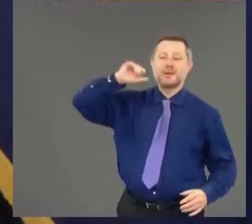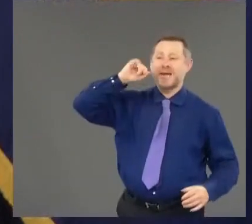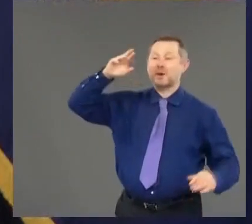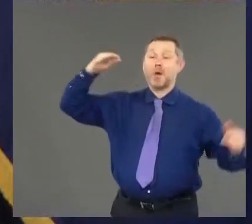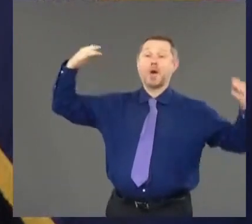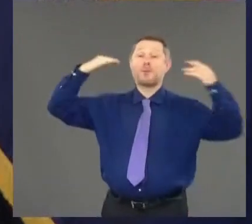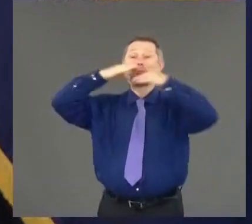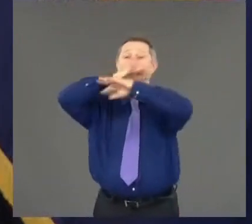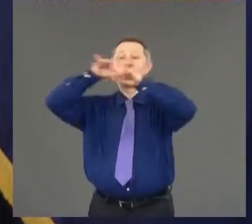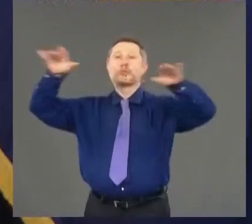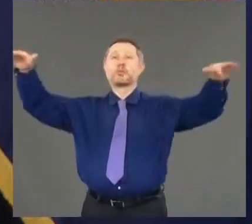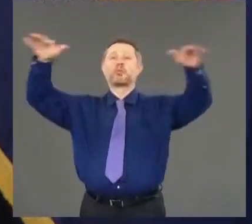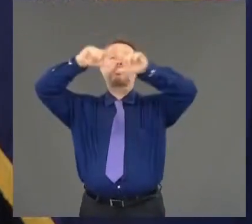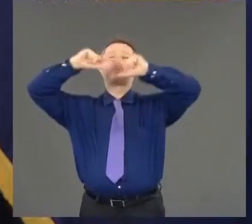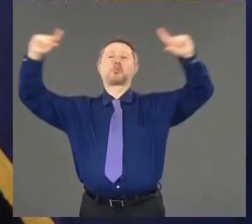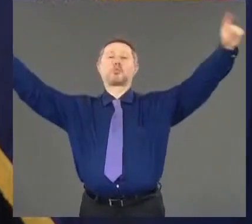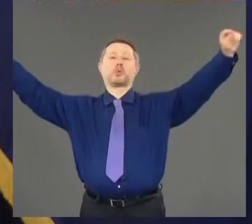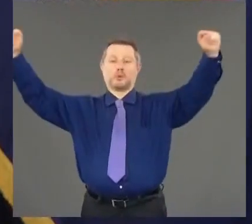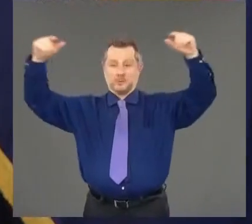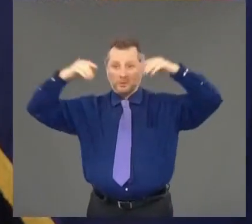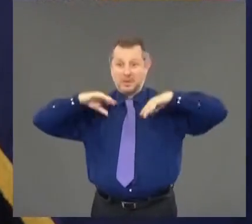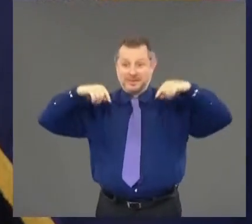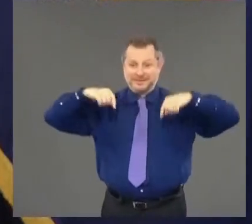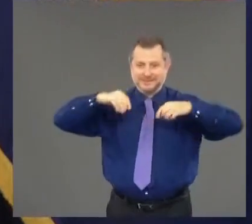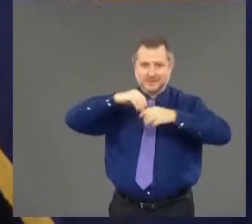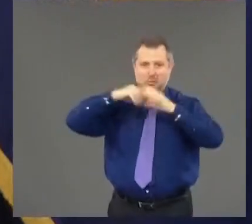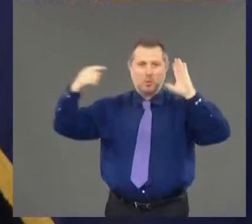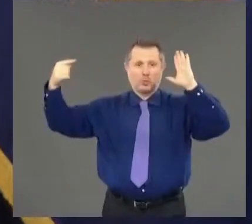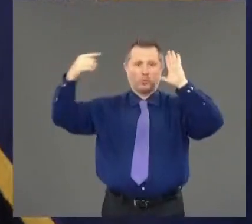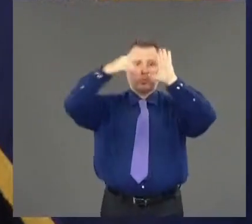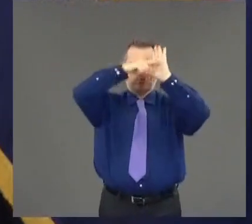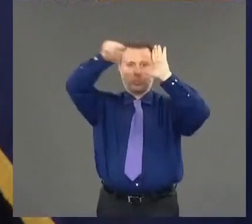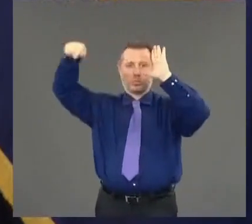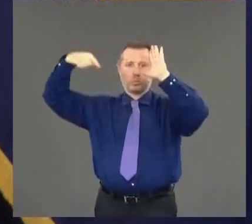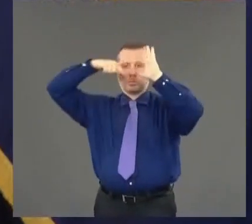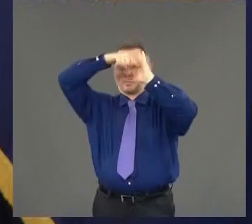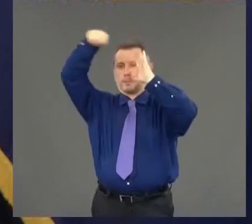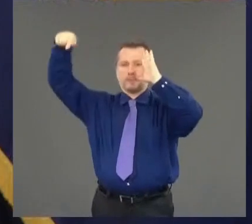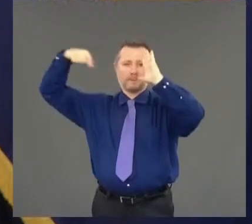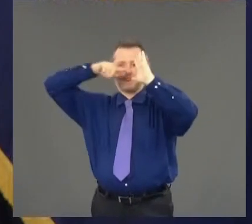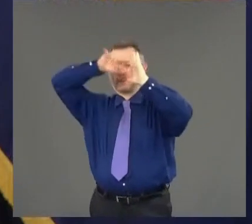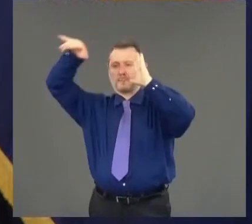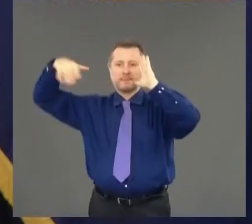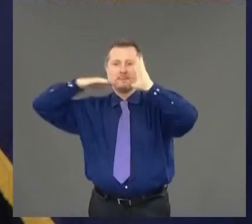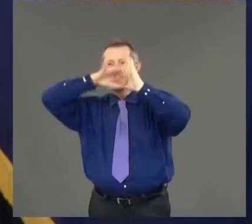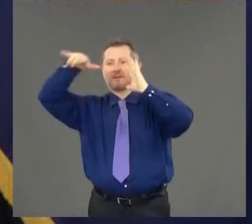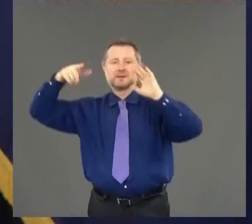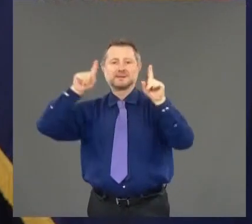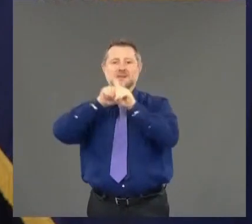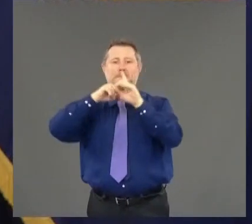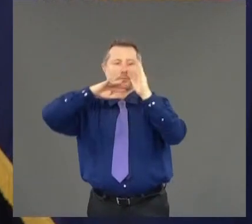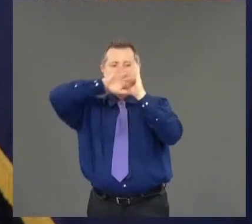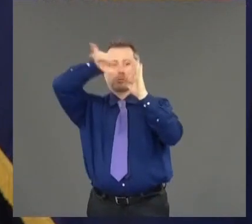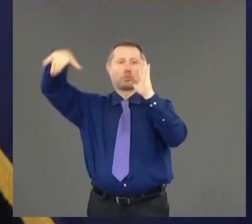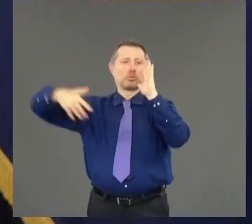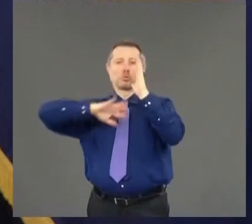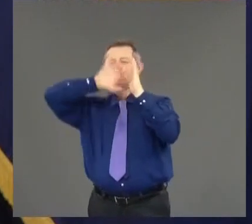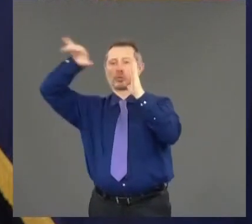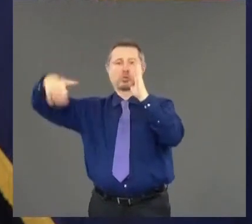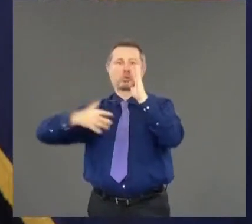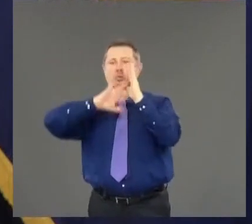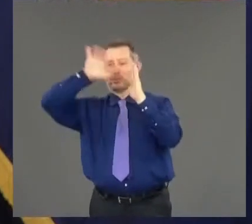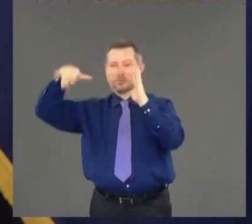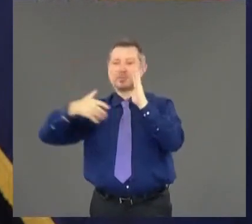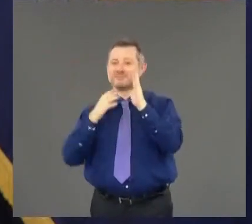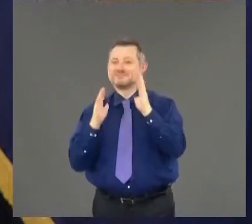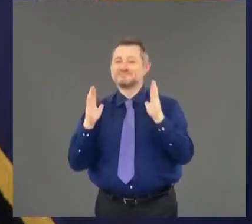etc. The indoor space poses the opposite. You're recirculating the air. And now it gets very technical very fast. When